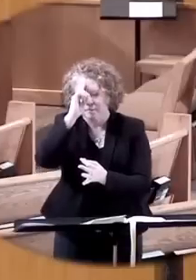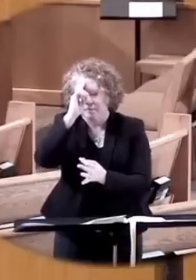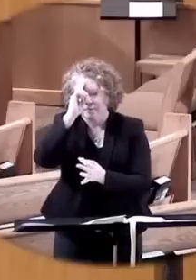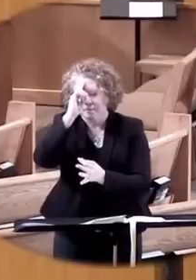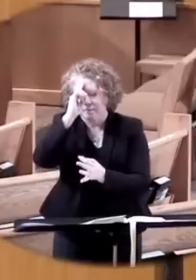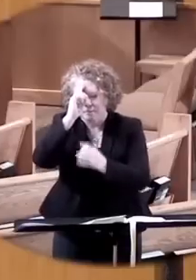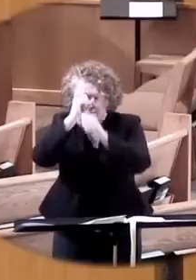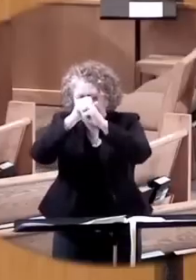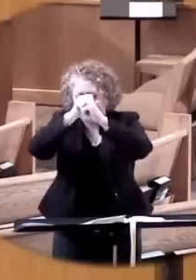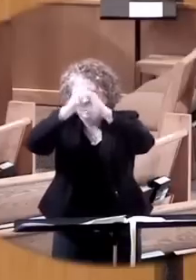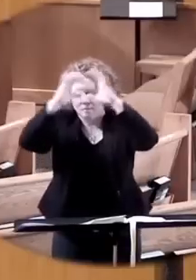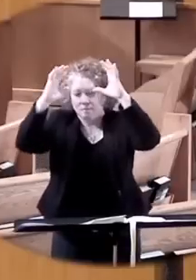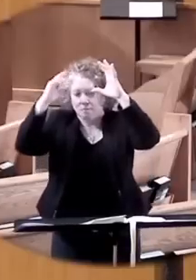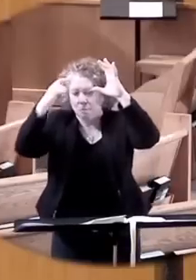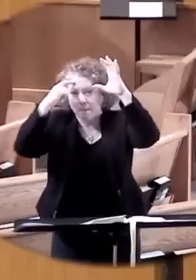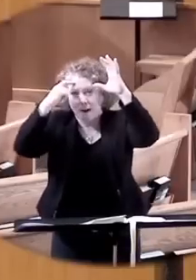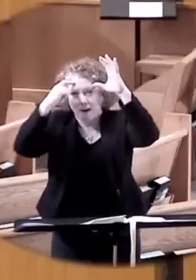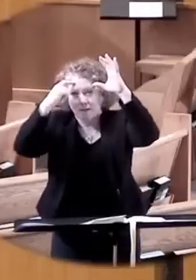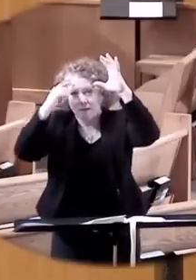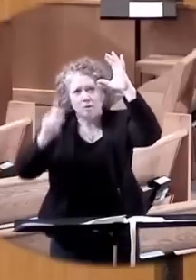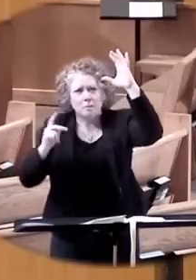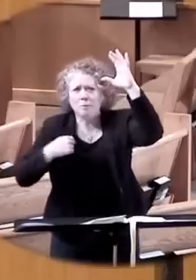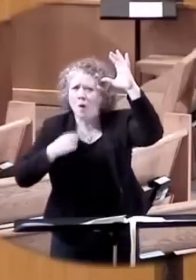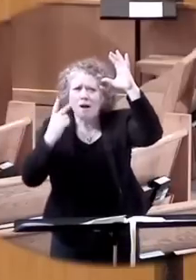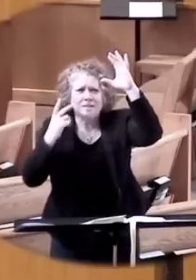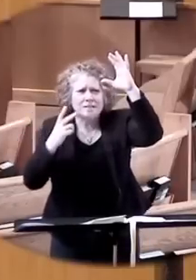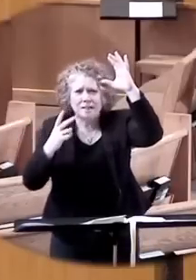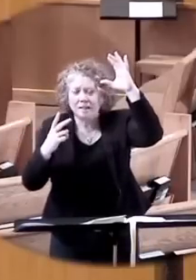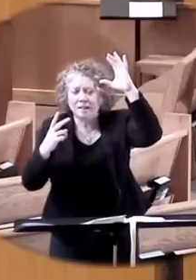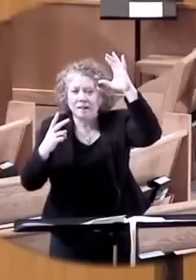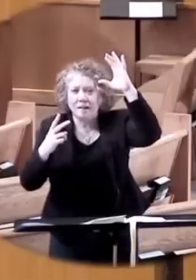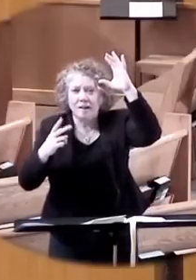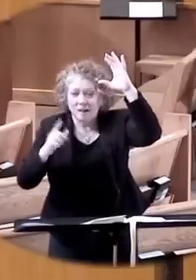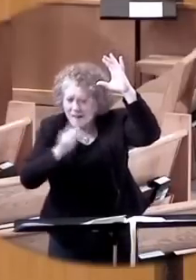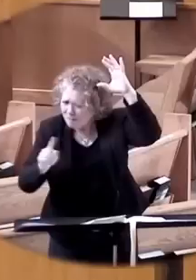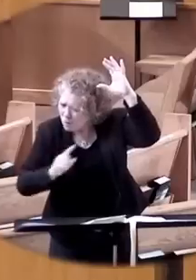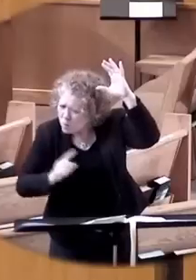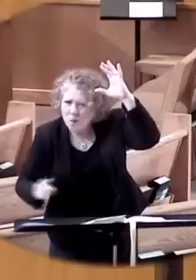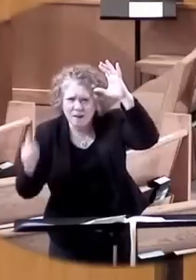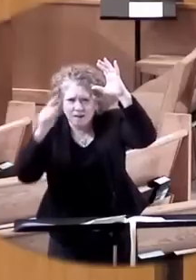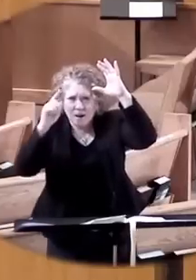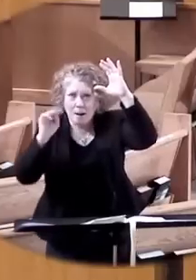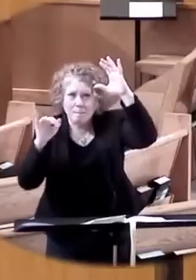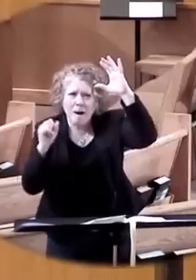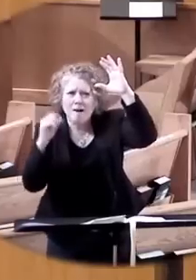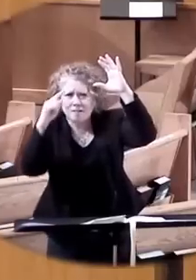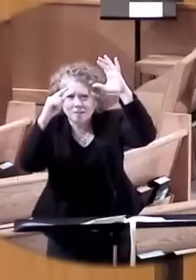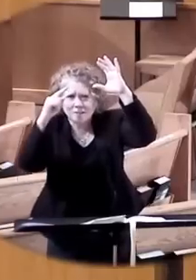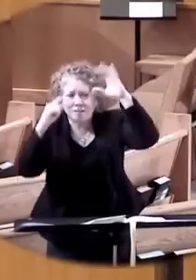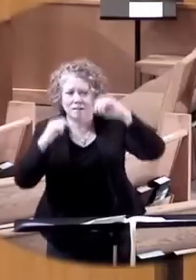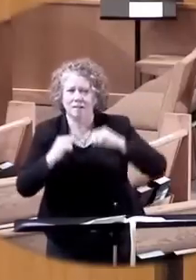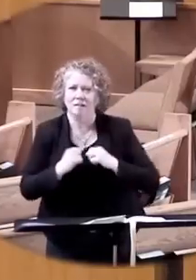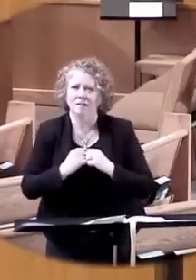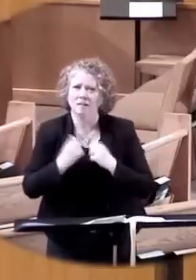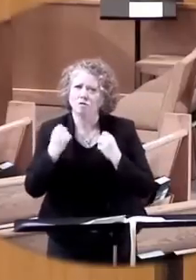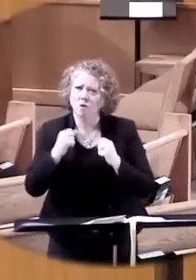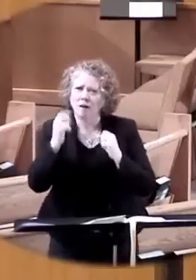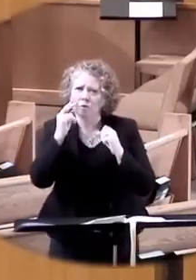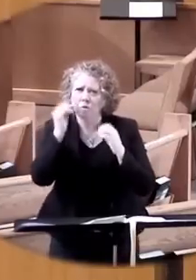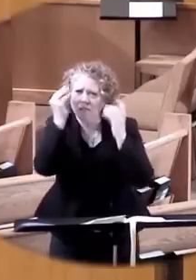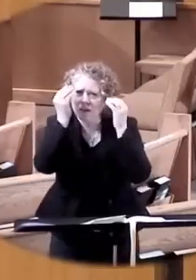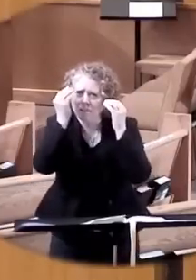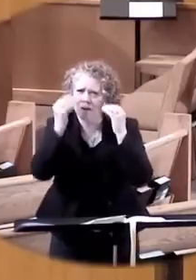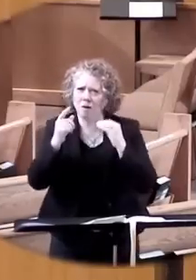we assemble for Mass. Take the time to reflect on your normal arrival at church, who